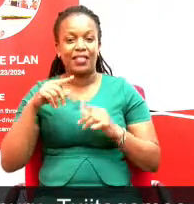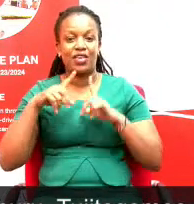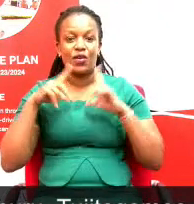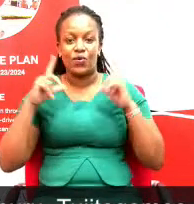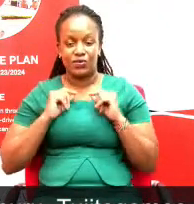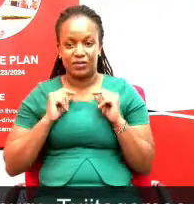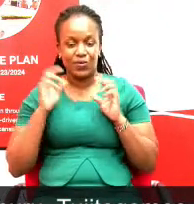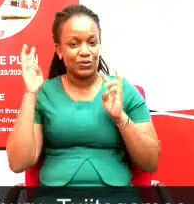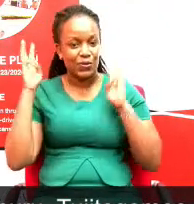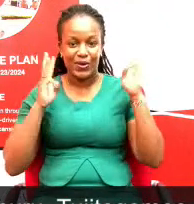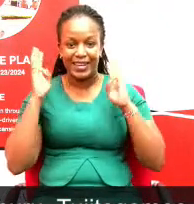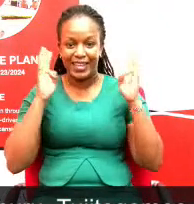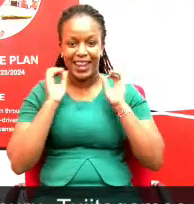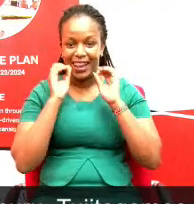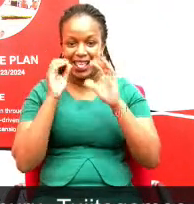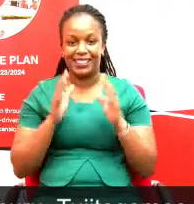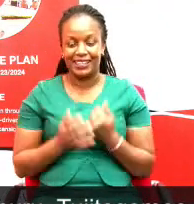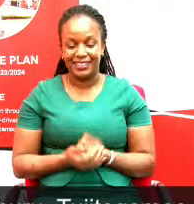worried about that.